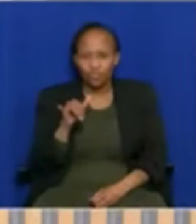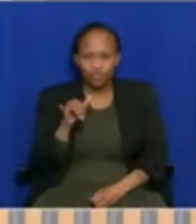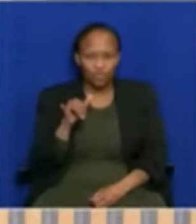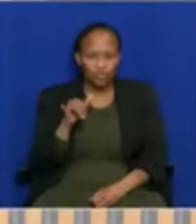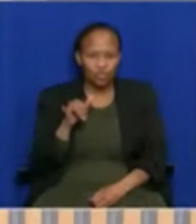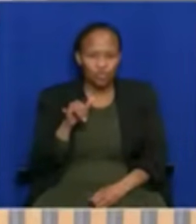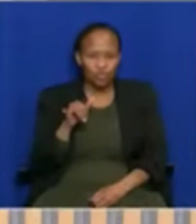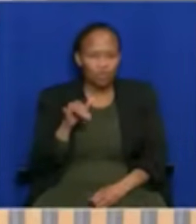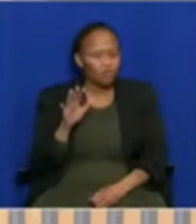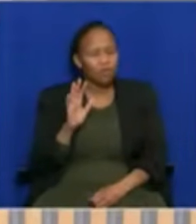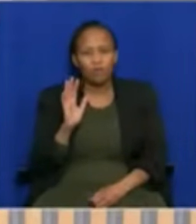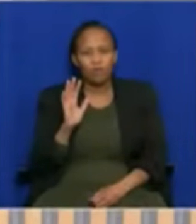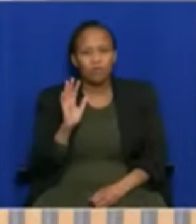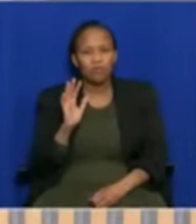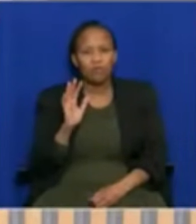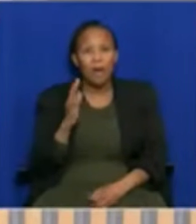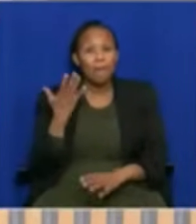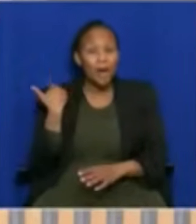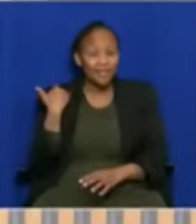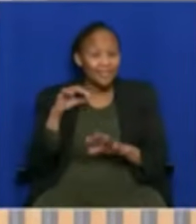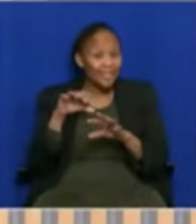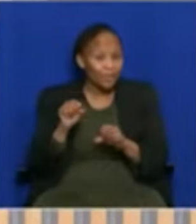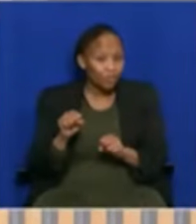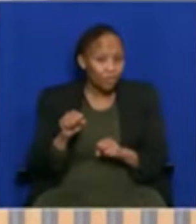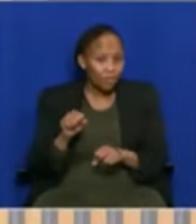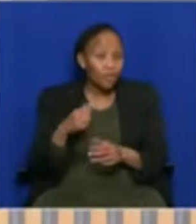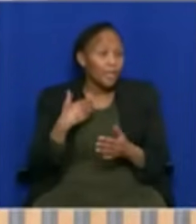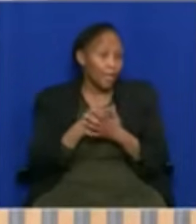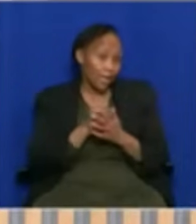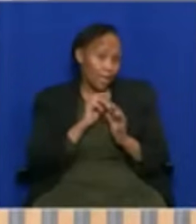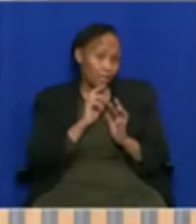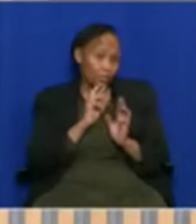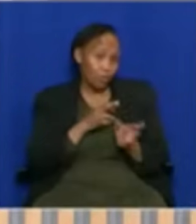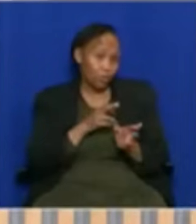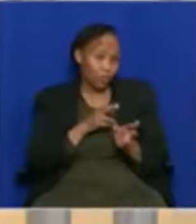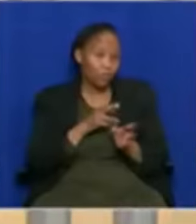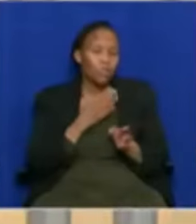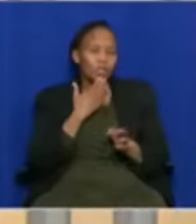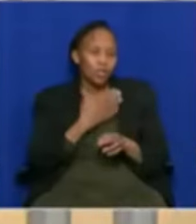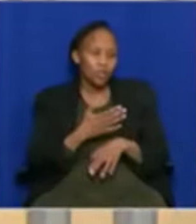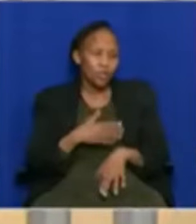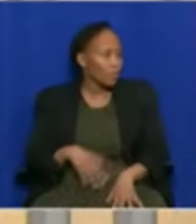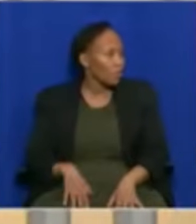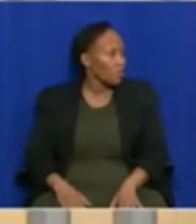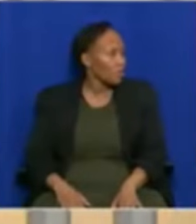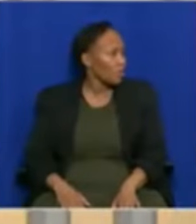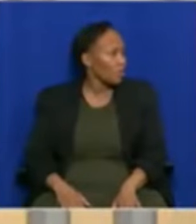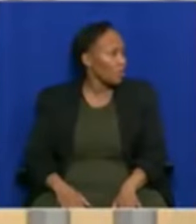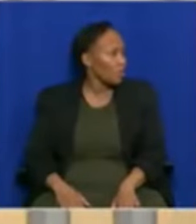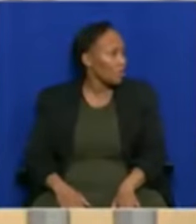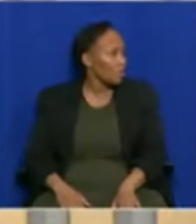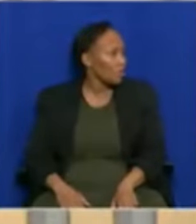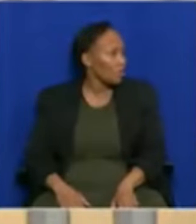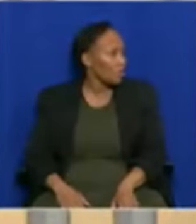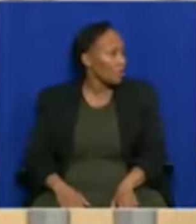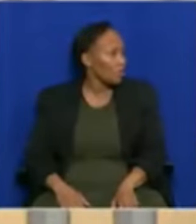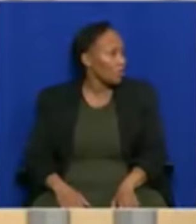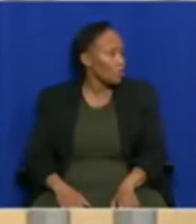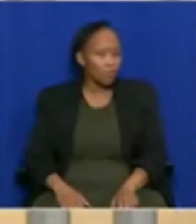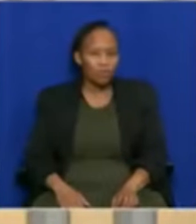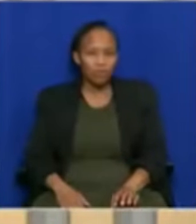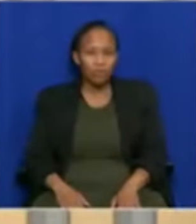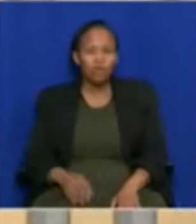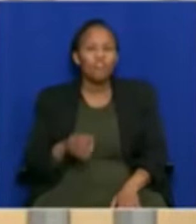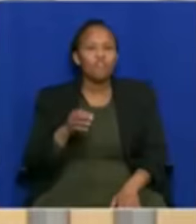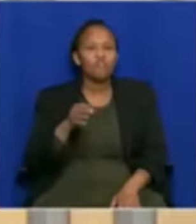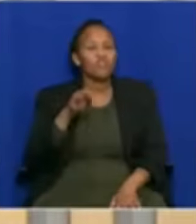capture? Can I respond, sir? Thank you. When we come back to that future capture and